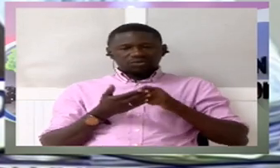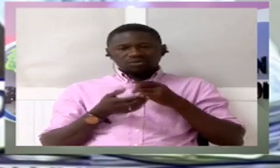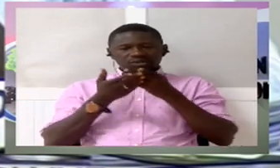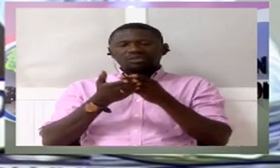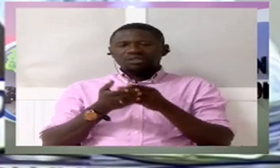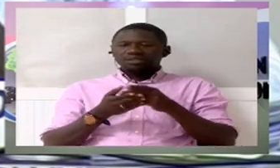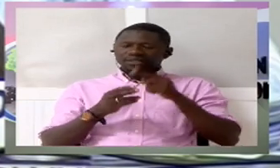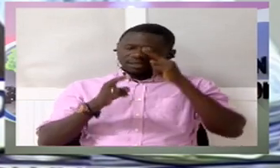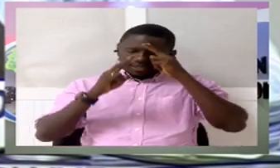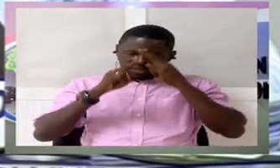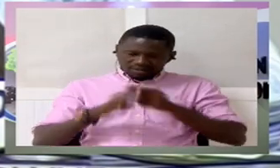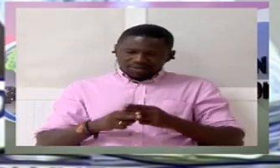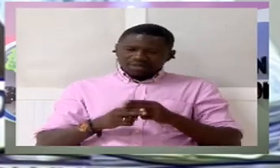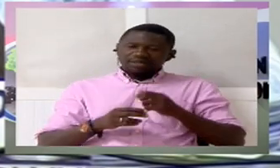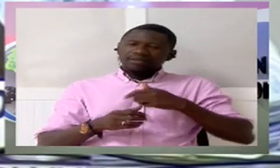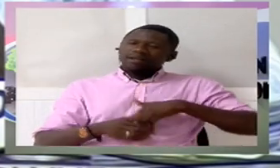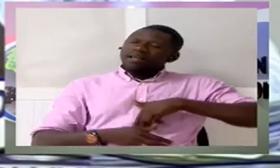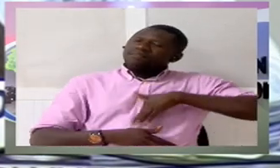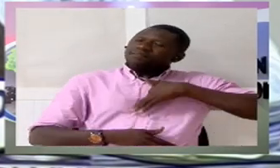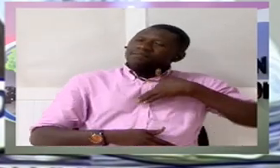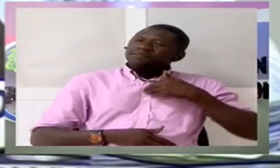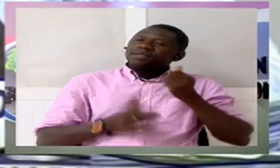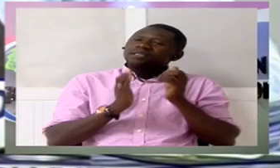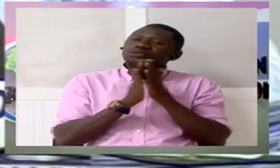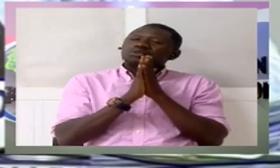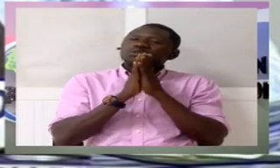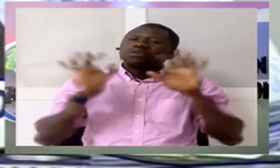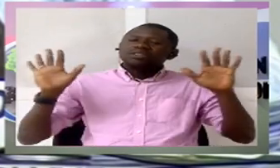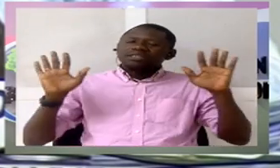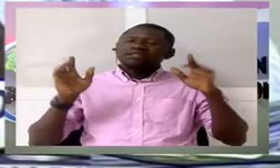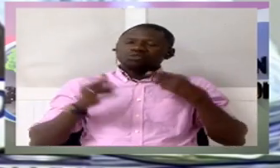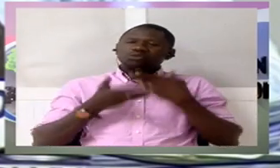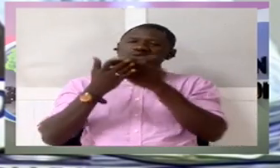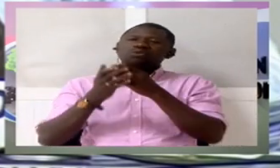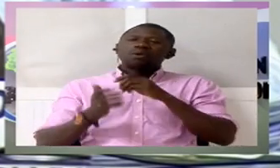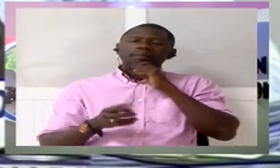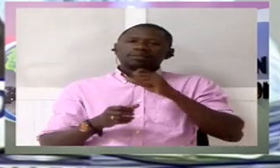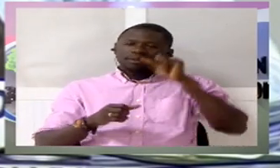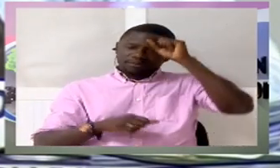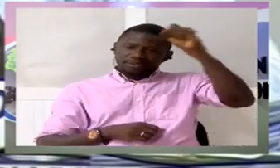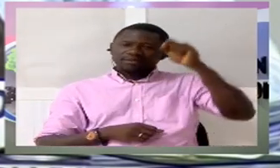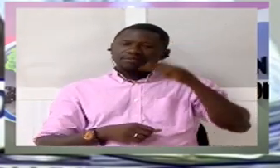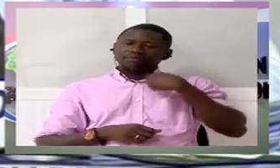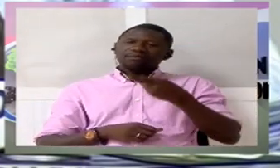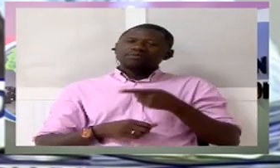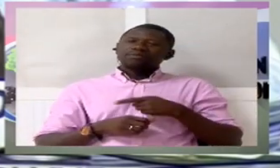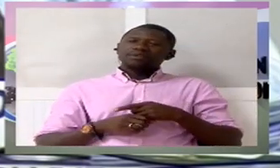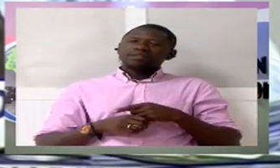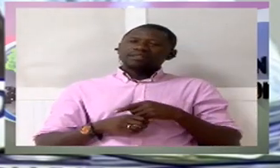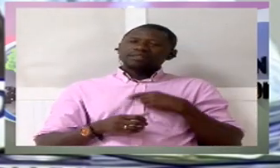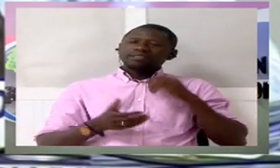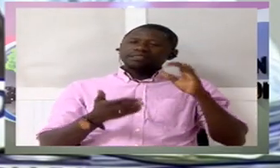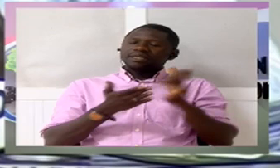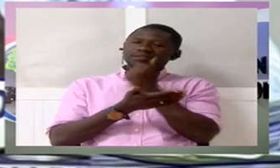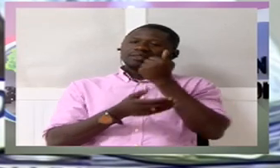heartfelt congratulations to you, Mr. President, for your resounding triumph in the recently concluded